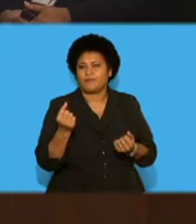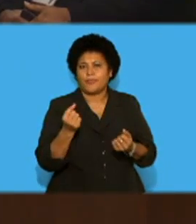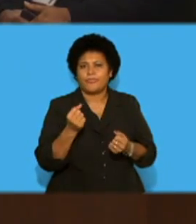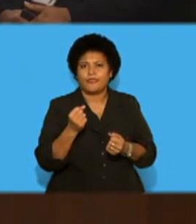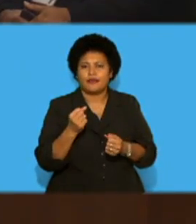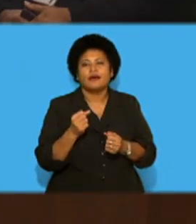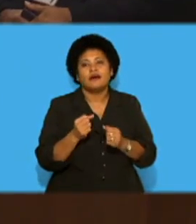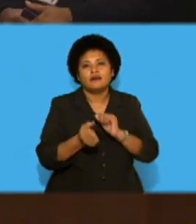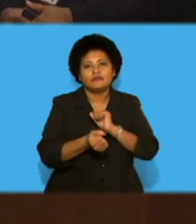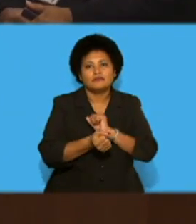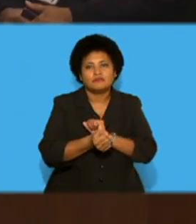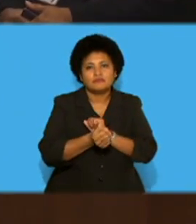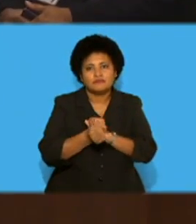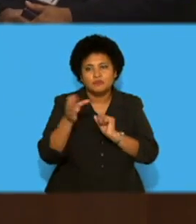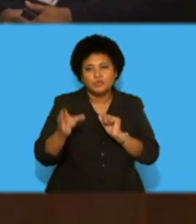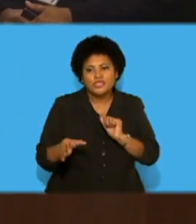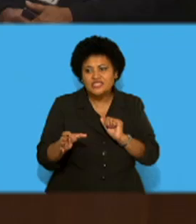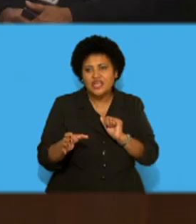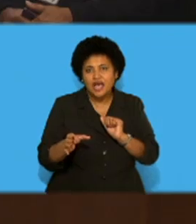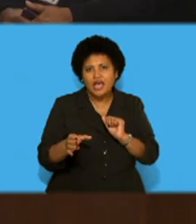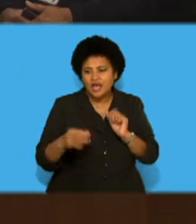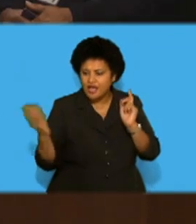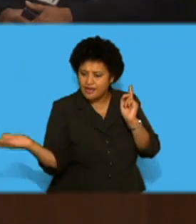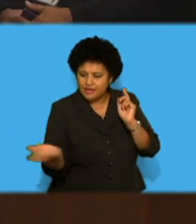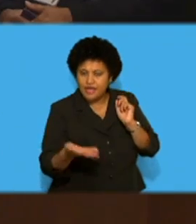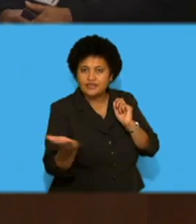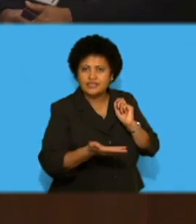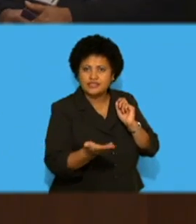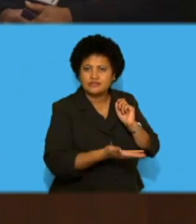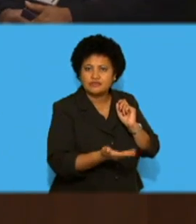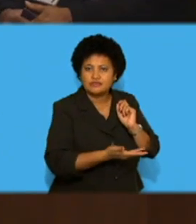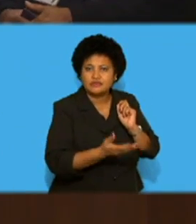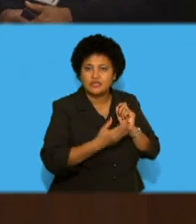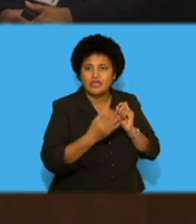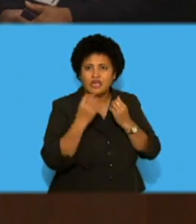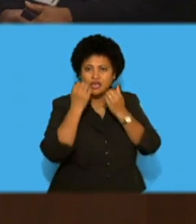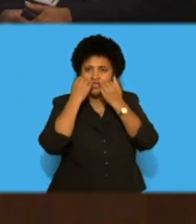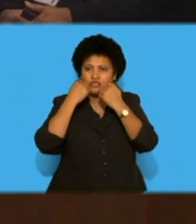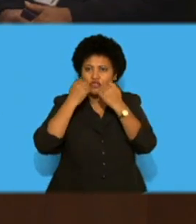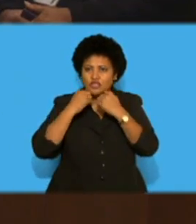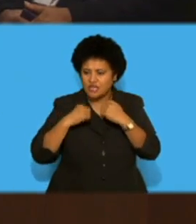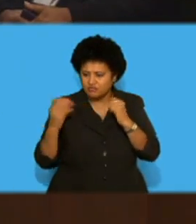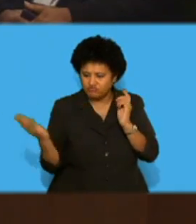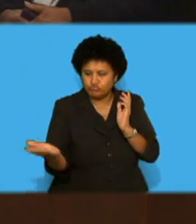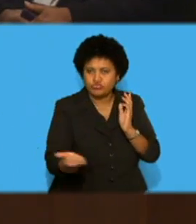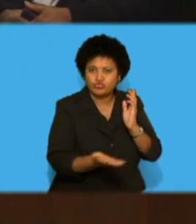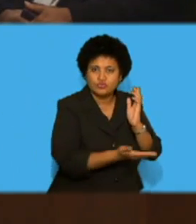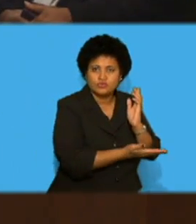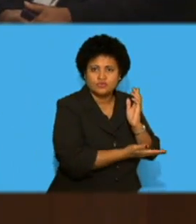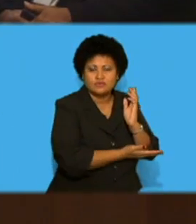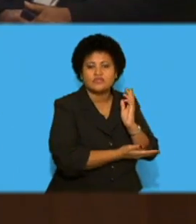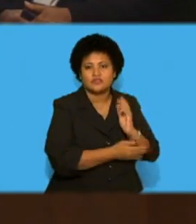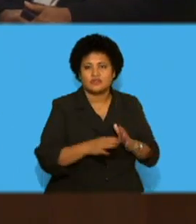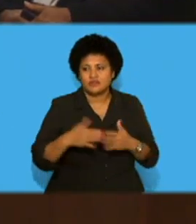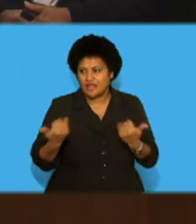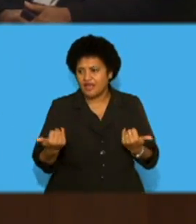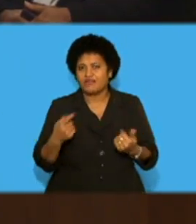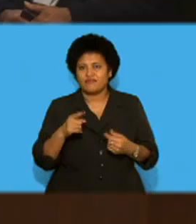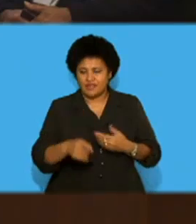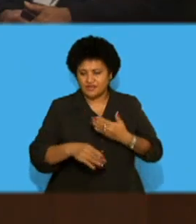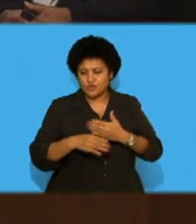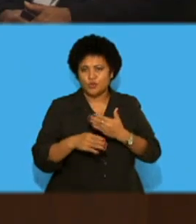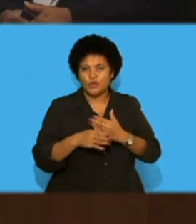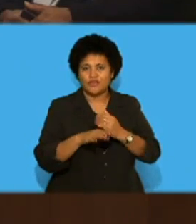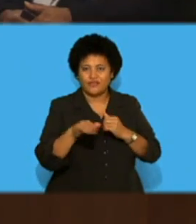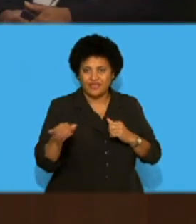don't talk about the fact that many people in Fiji do not want to cut cane anymore. People have moved along. They saw it as a form of livelihood. They